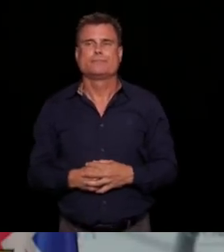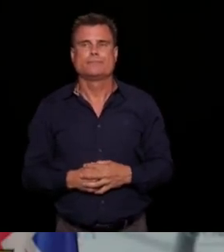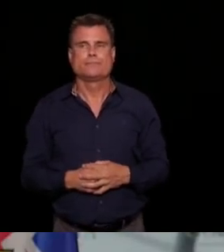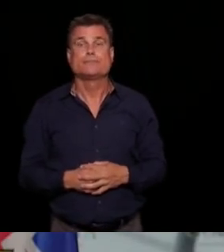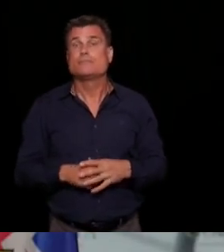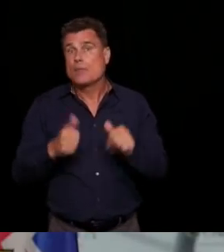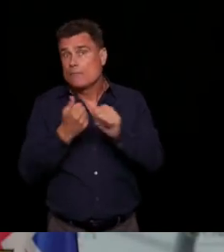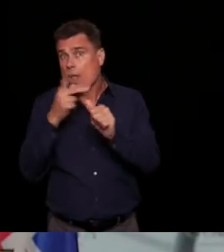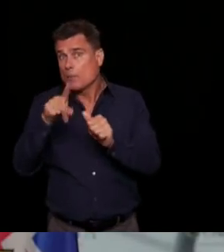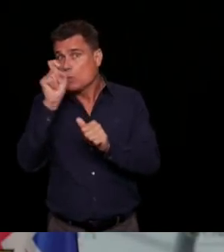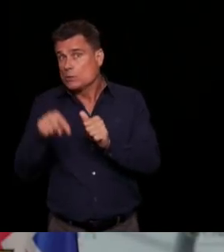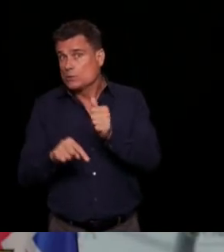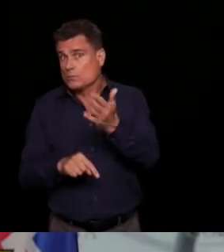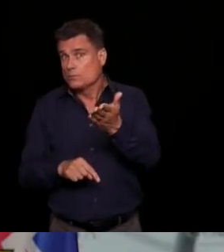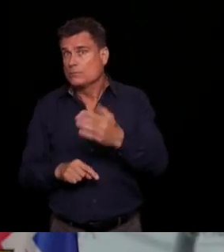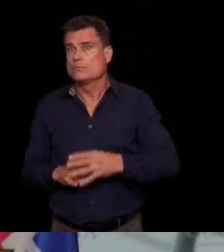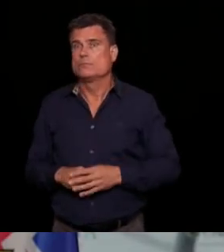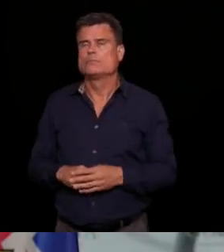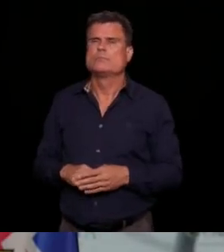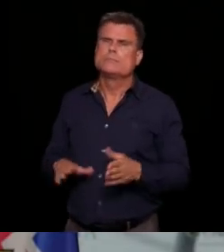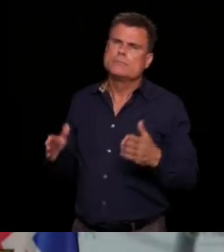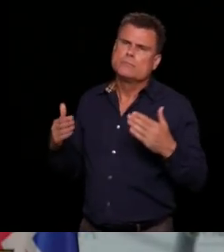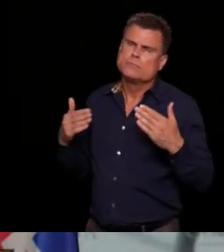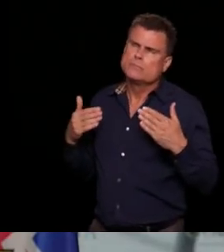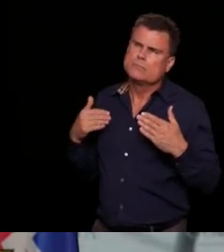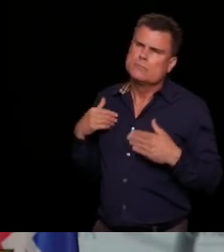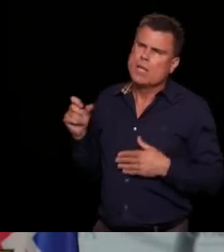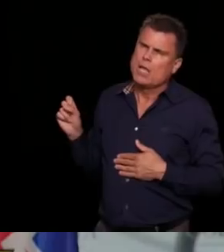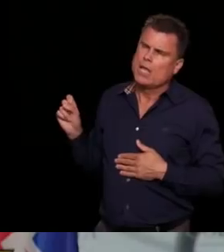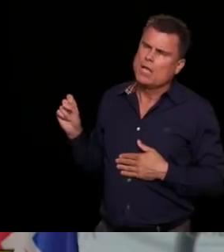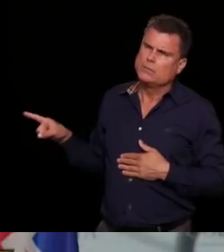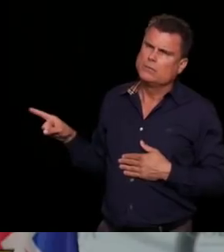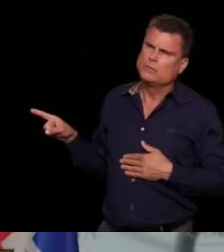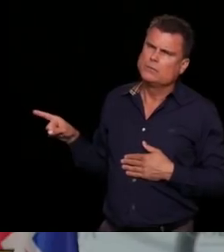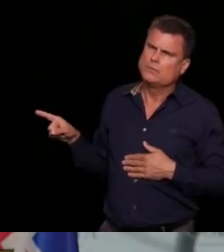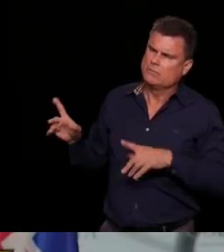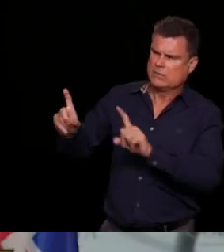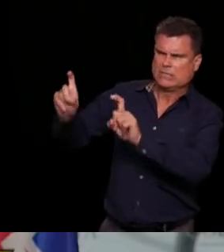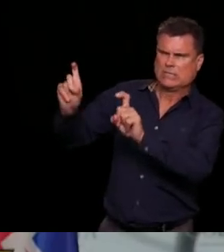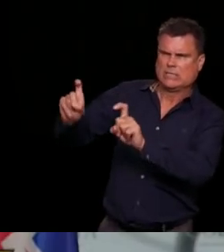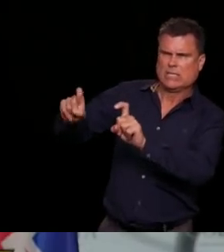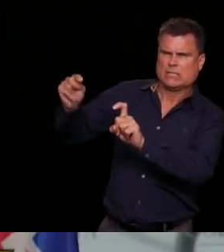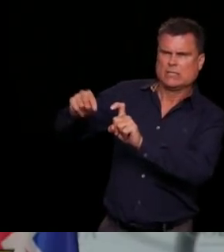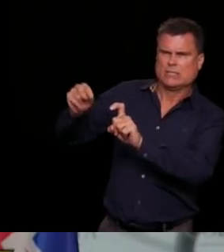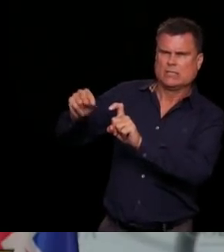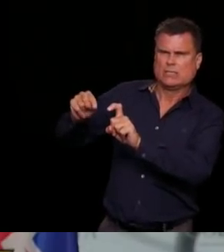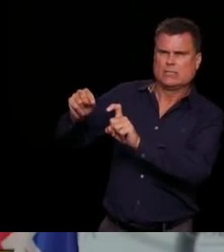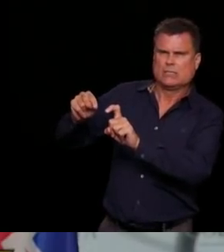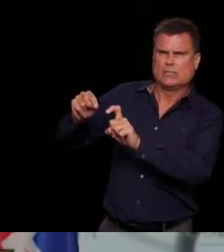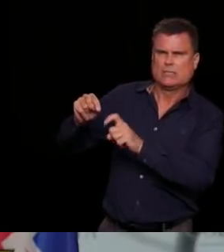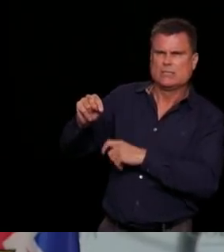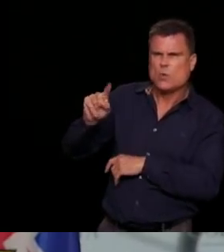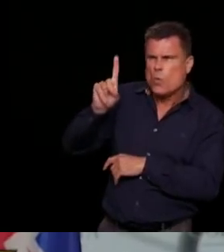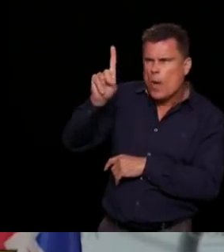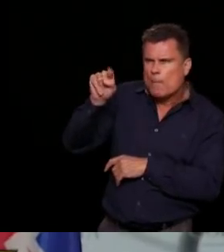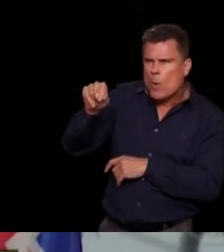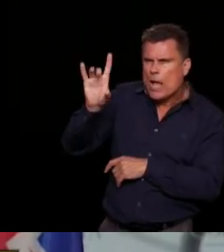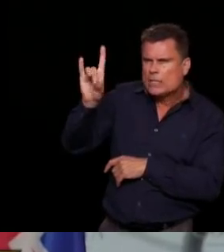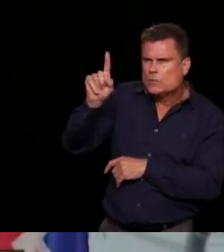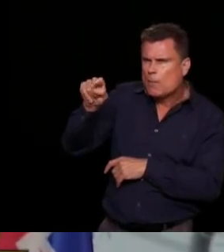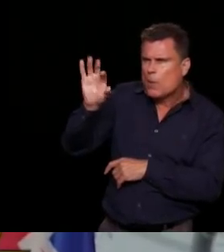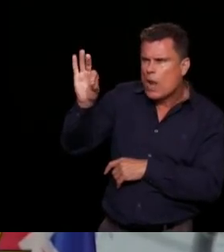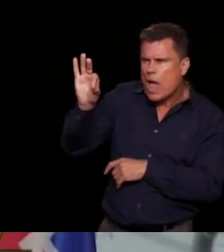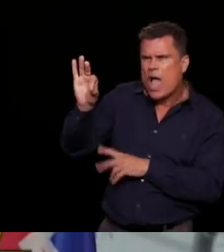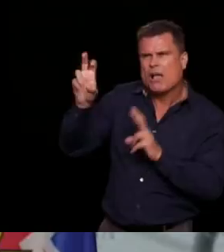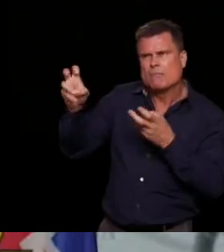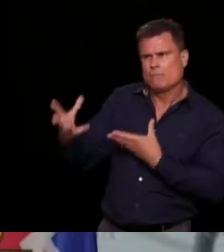think I missed it, he said that the positivity rate was 1.8 to 1.9%.